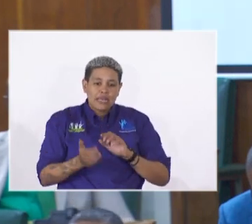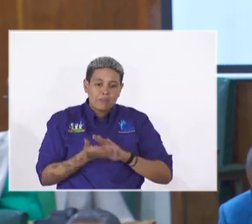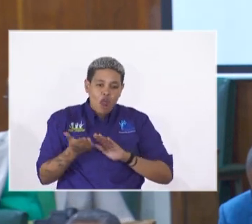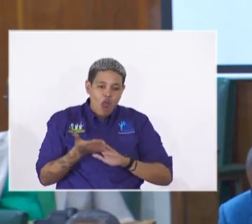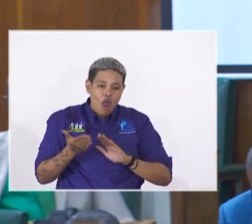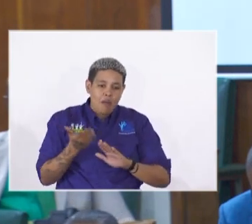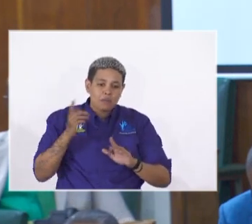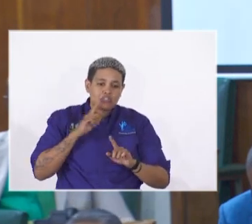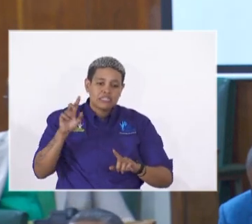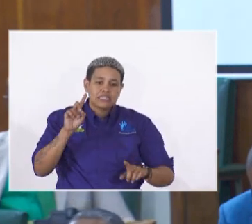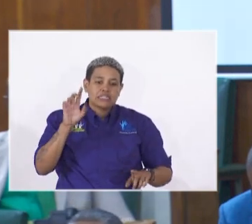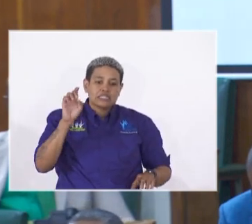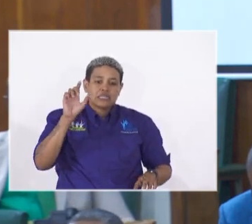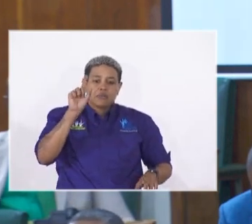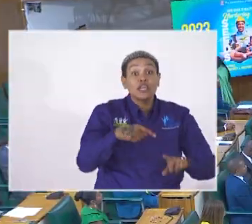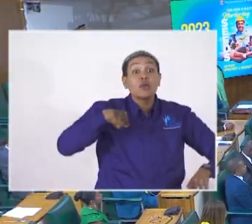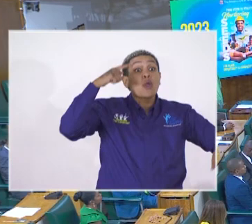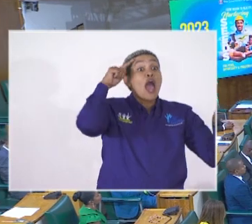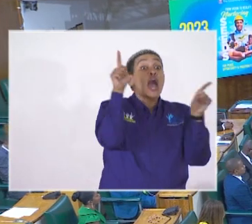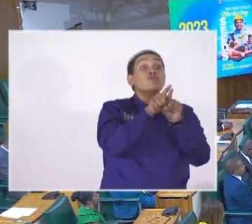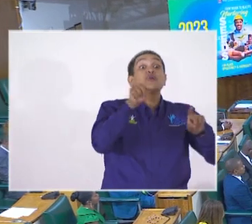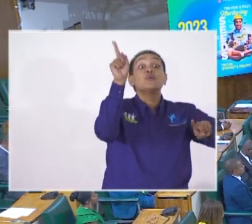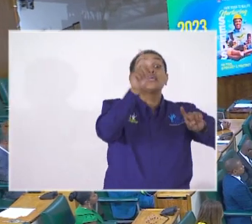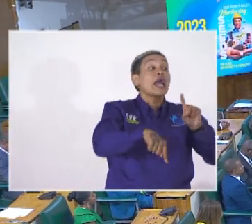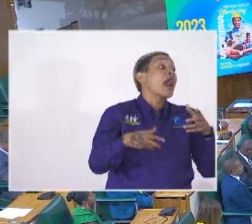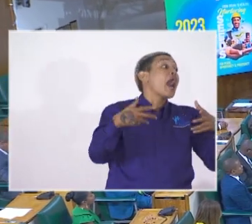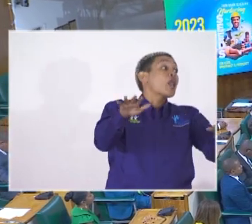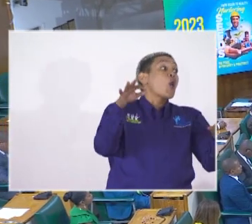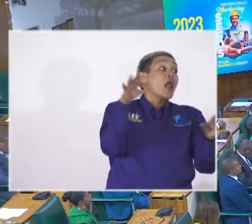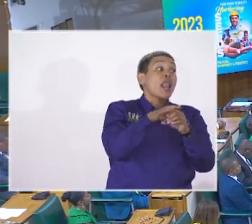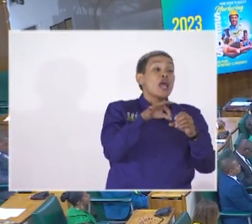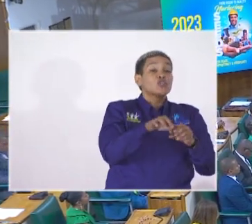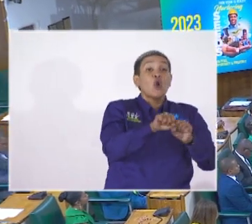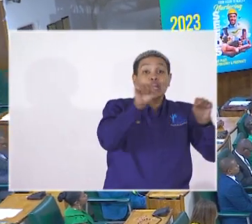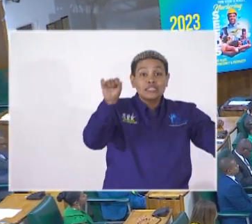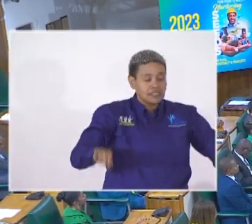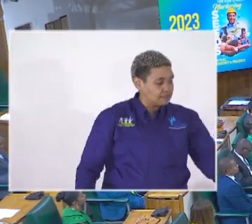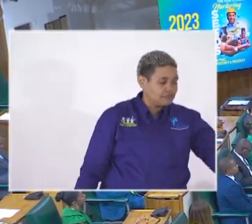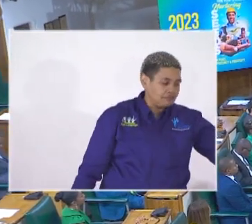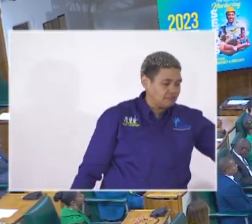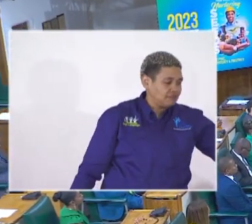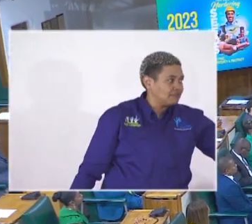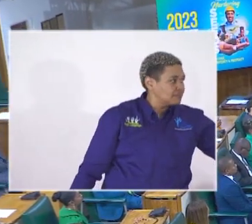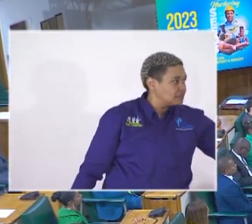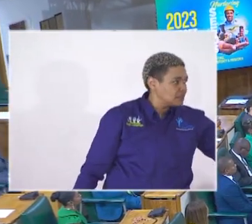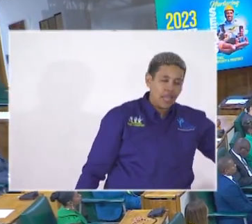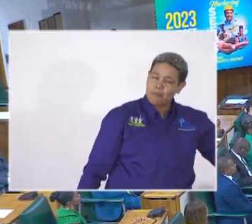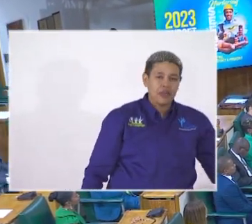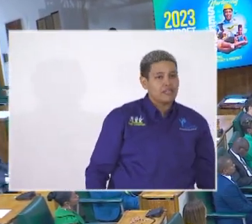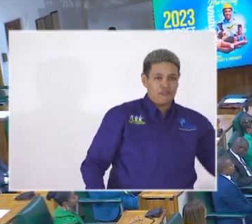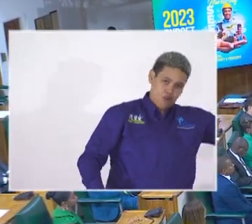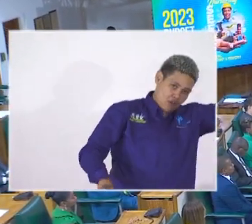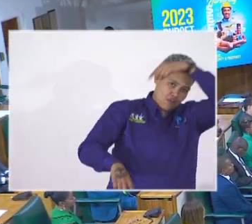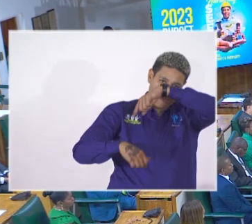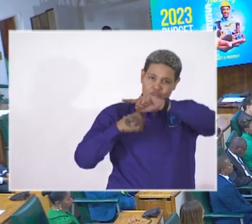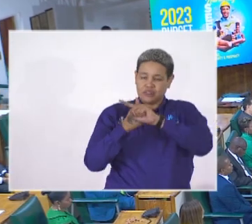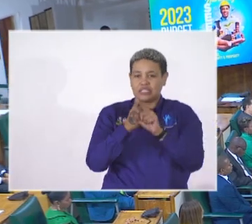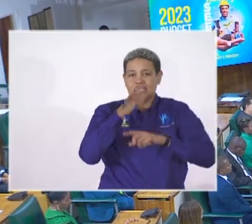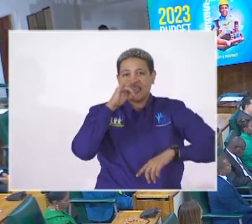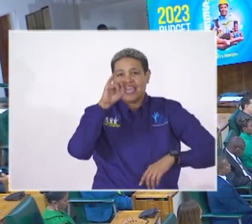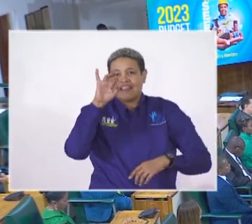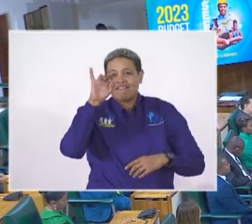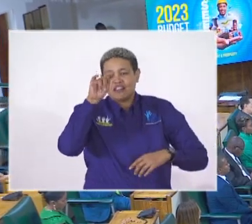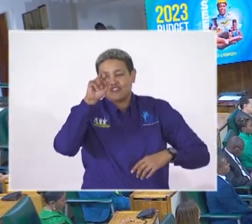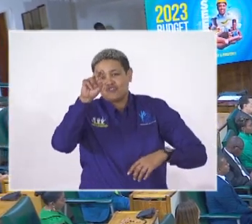by December 2023. According to Mr. Holness, in 2022, the Port Authority of Jamaica, PAJ, was instructed